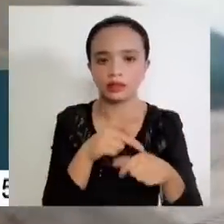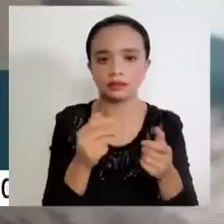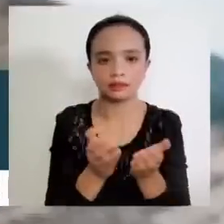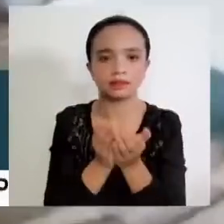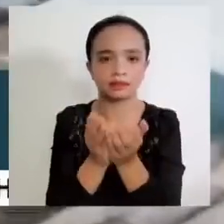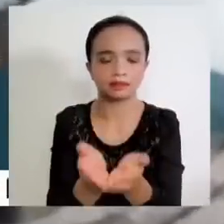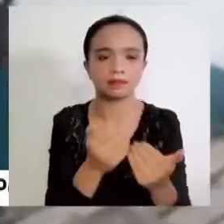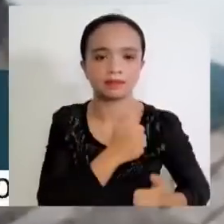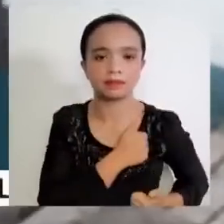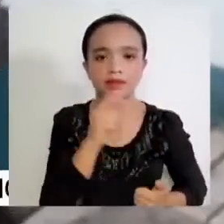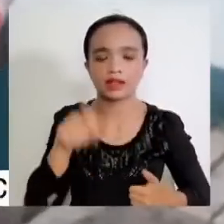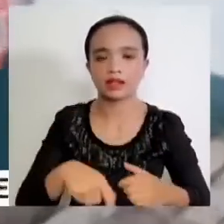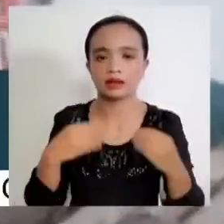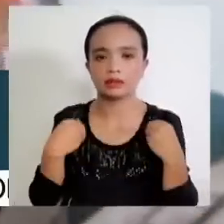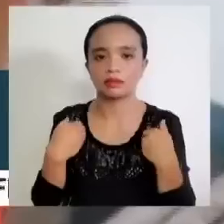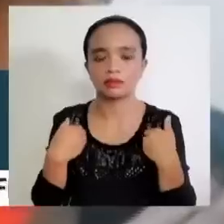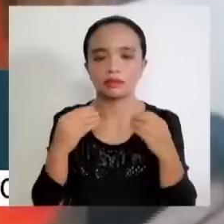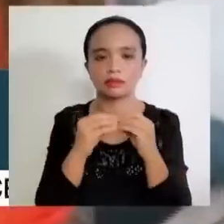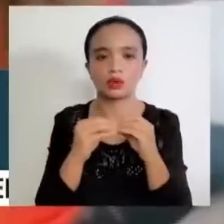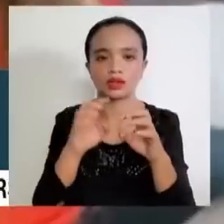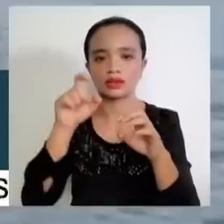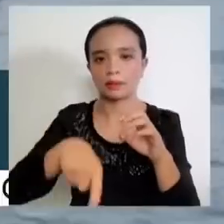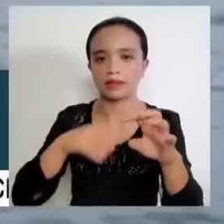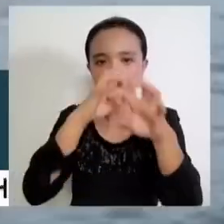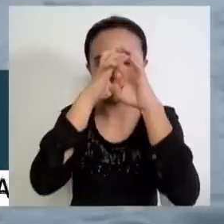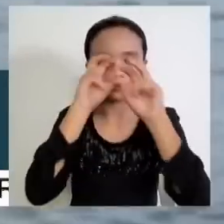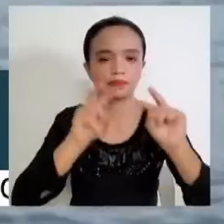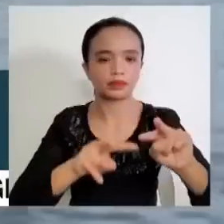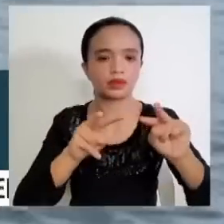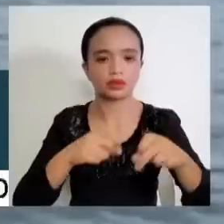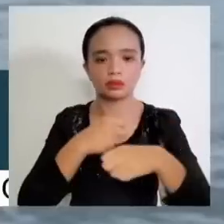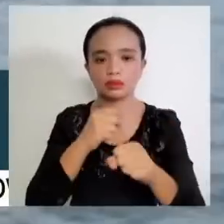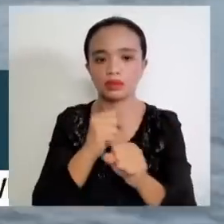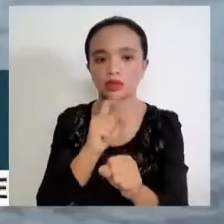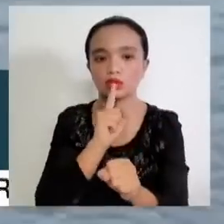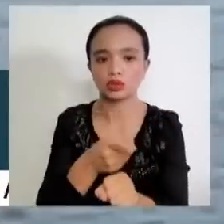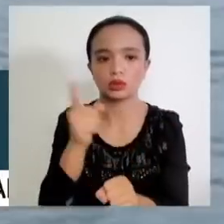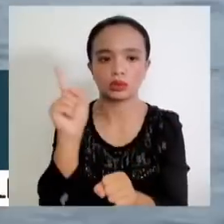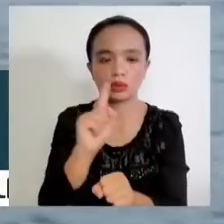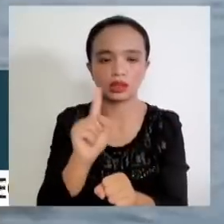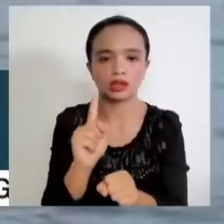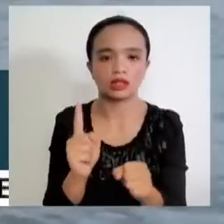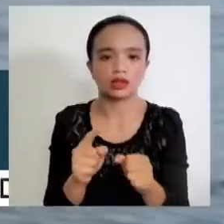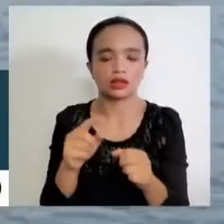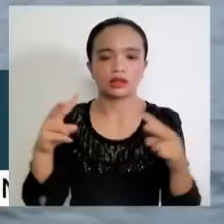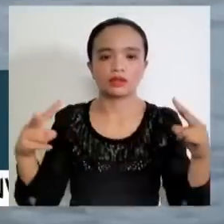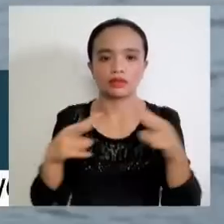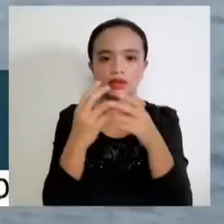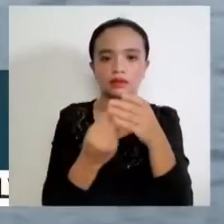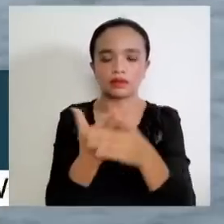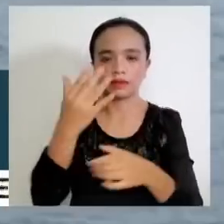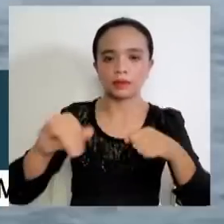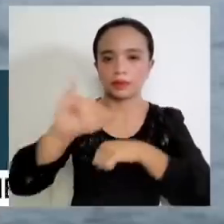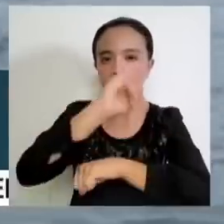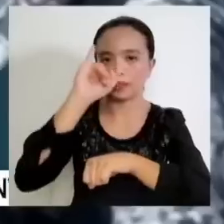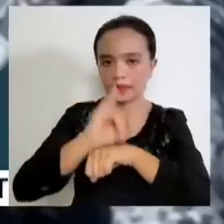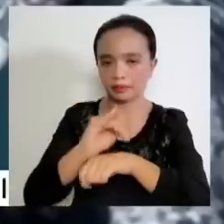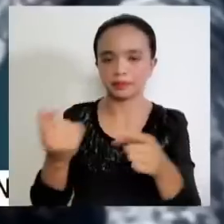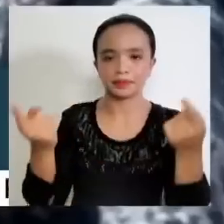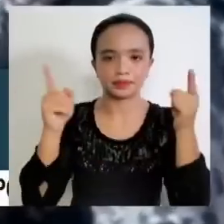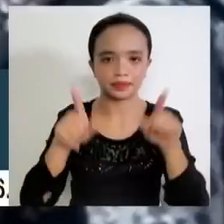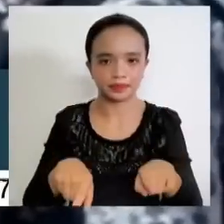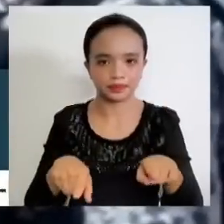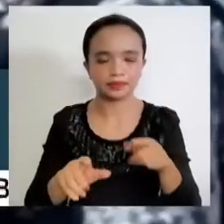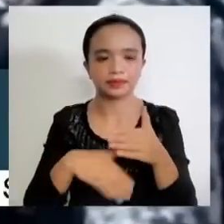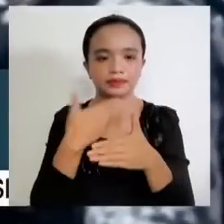have stricter monitoring to ensure that the regulations prohibiting settlement on the volcano island are being enforced. Marquez added